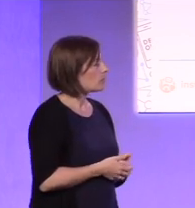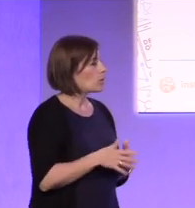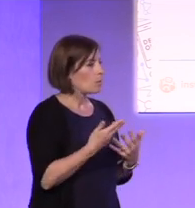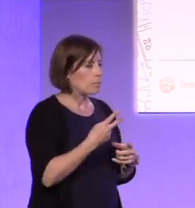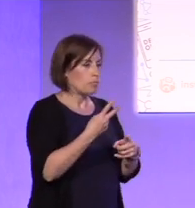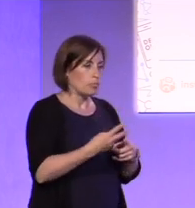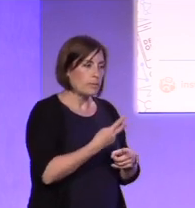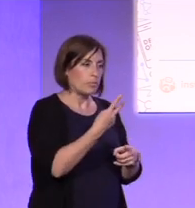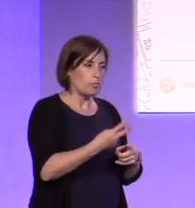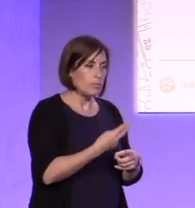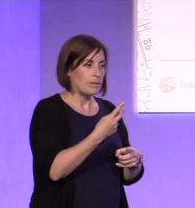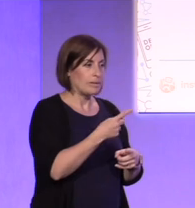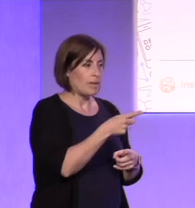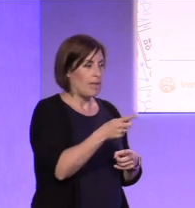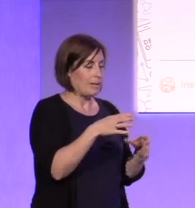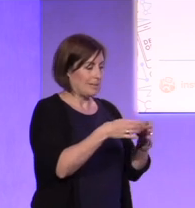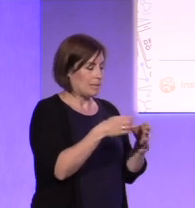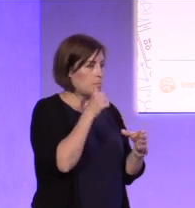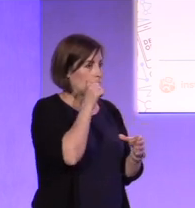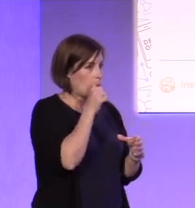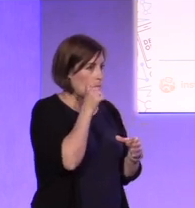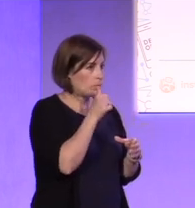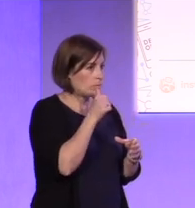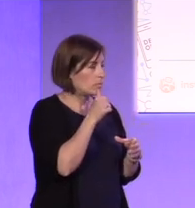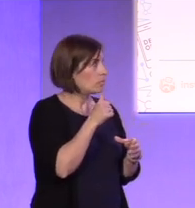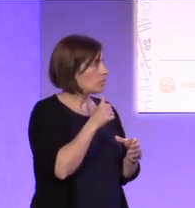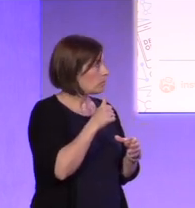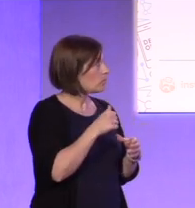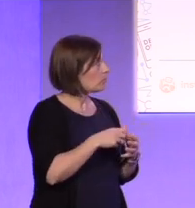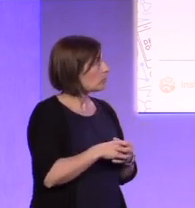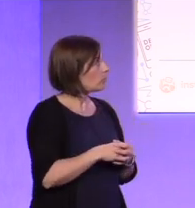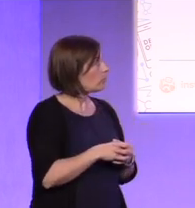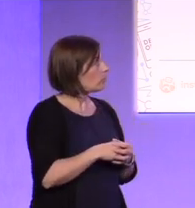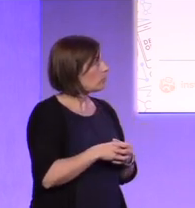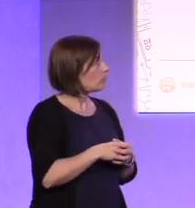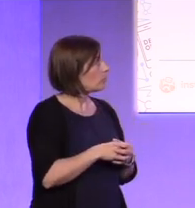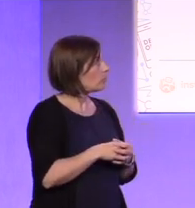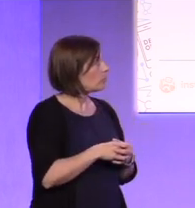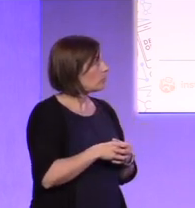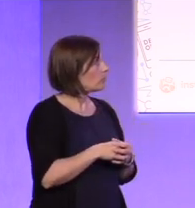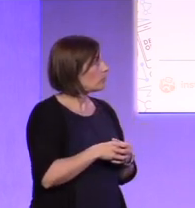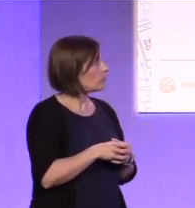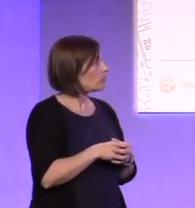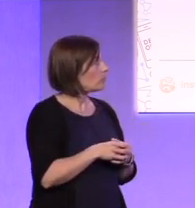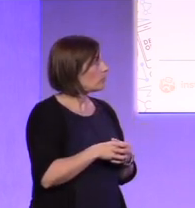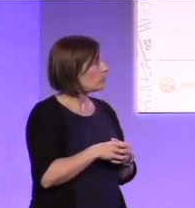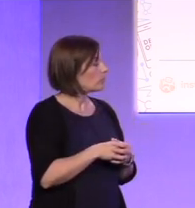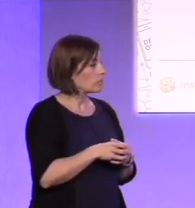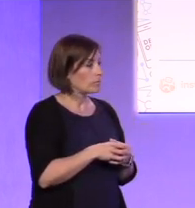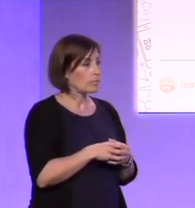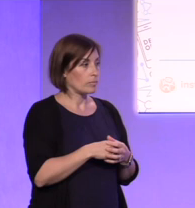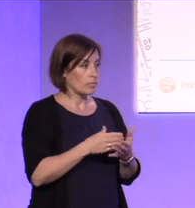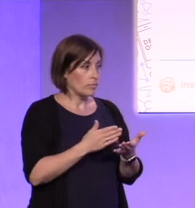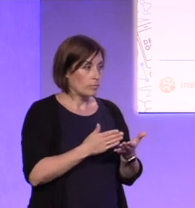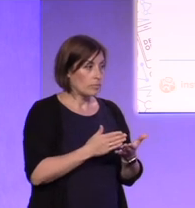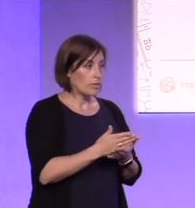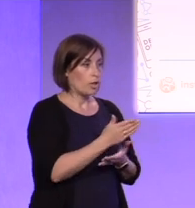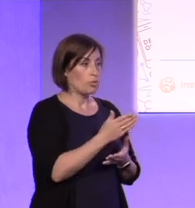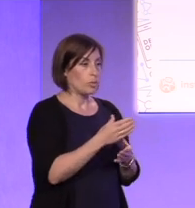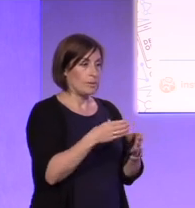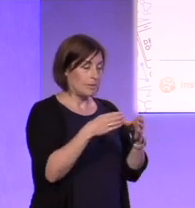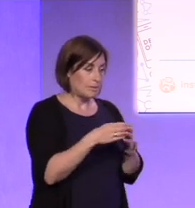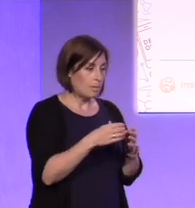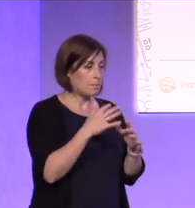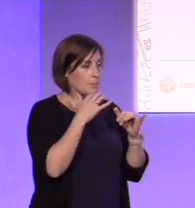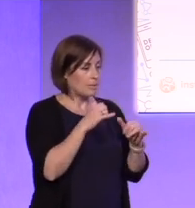Because after going through this period of slicing things incredibly thinly, we started to bring things back together. We tested our pipeline.